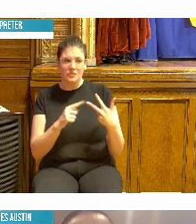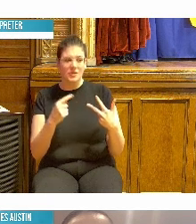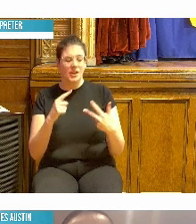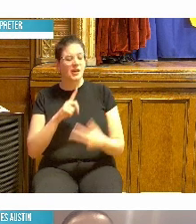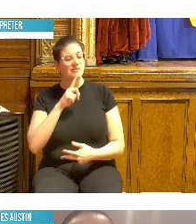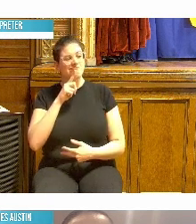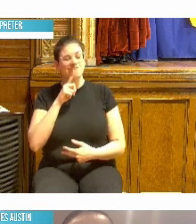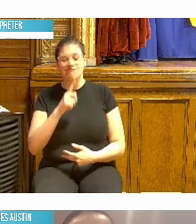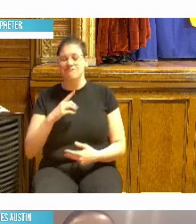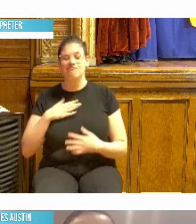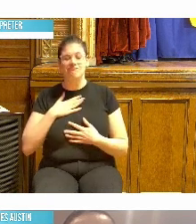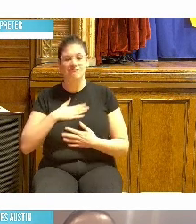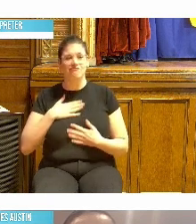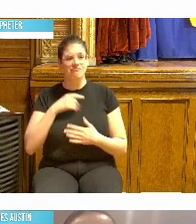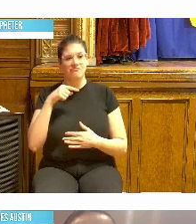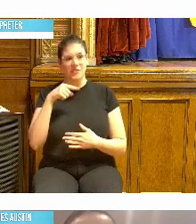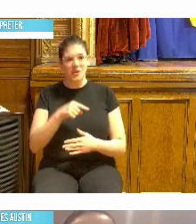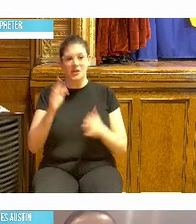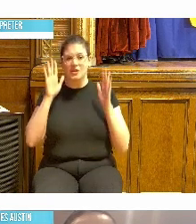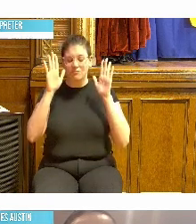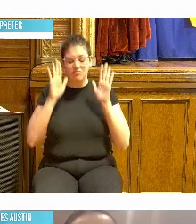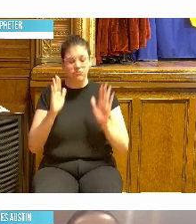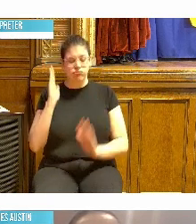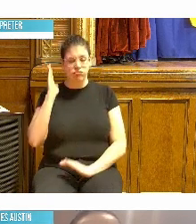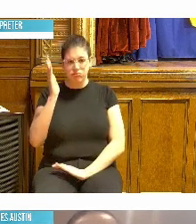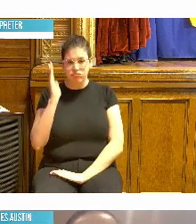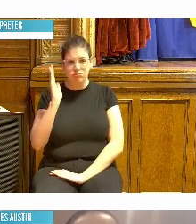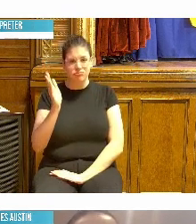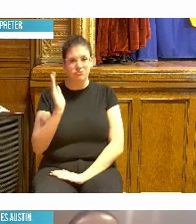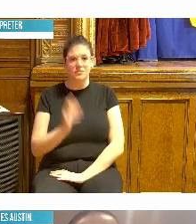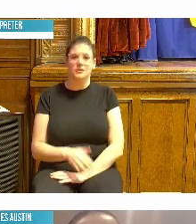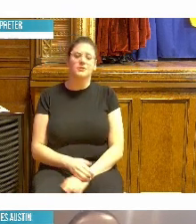presentation. Thank you.